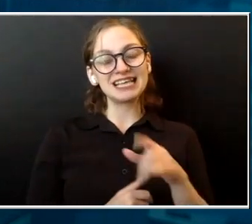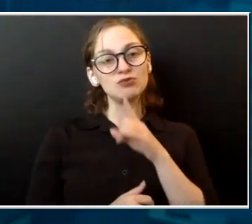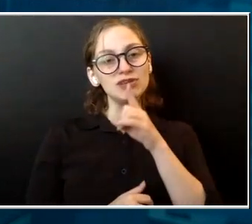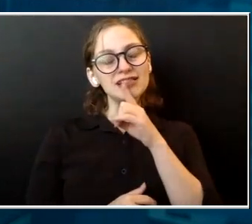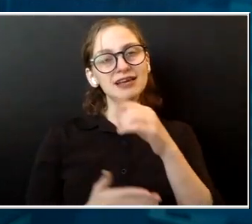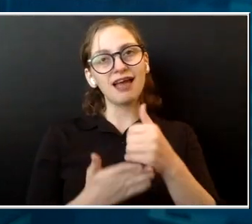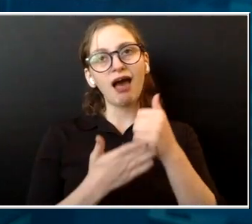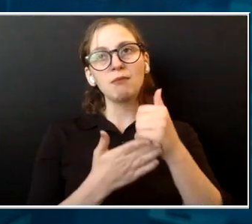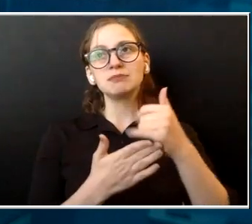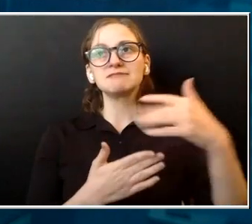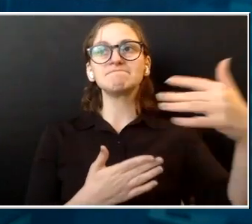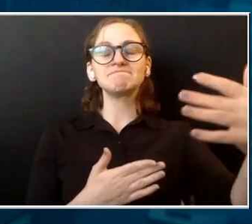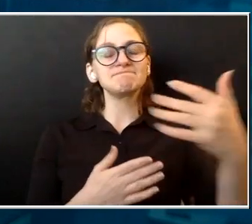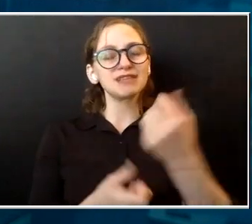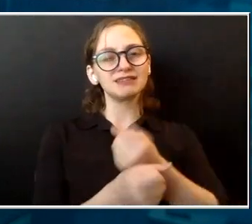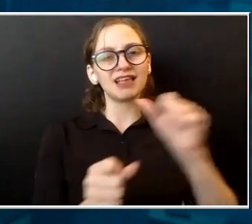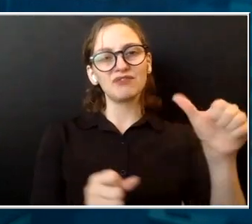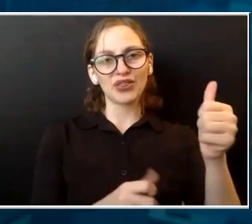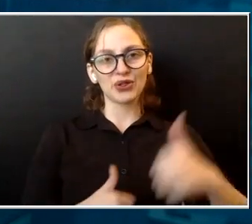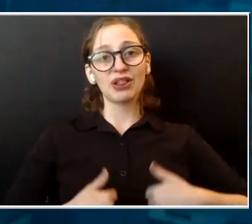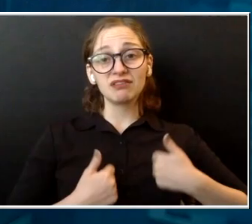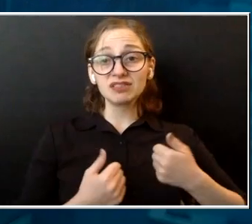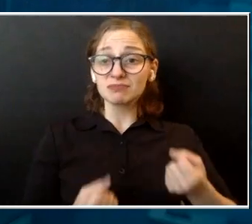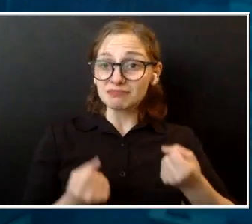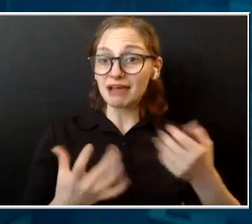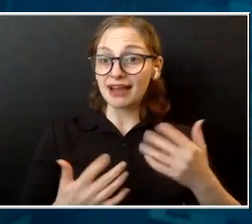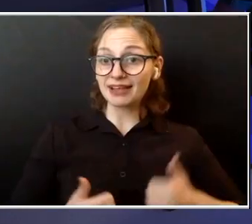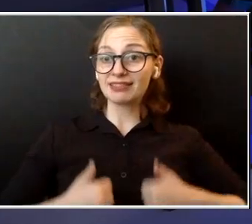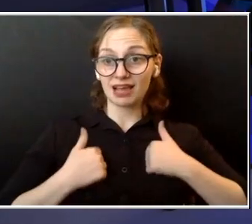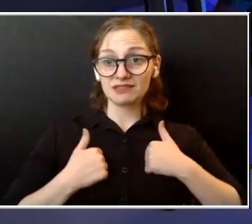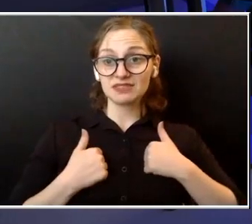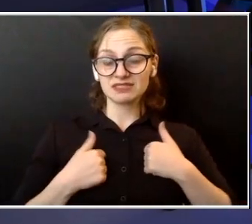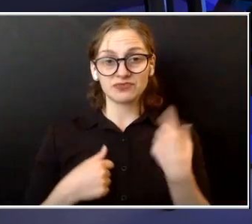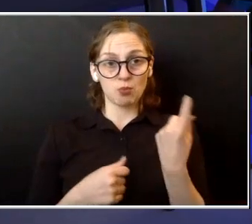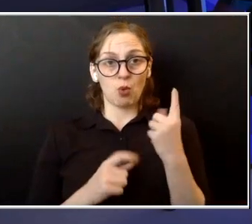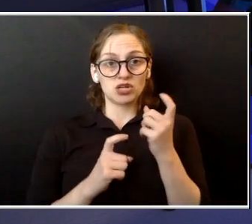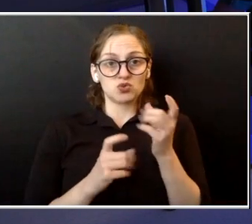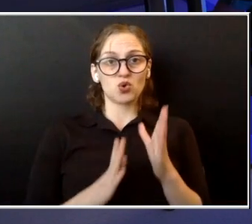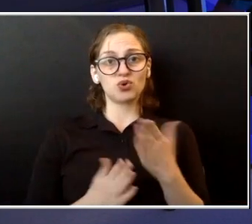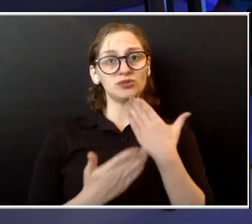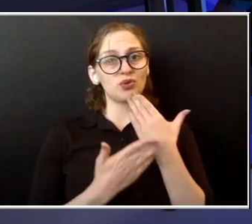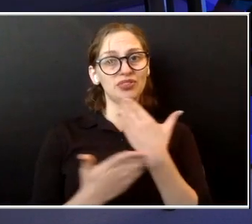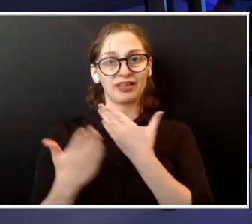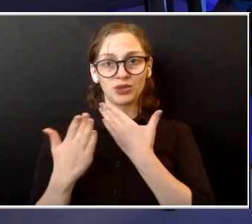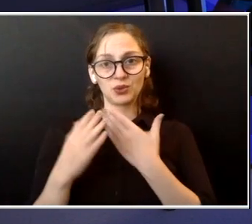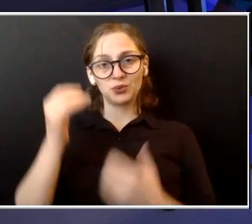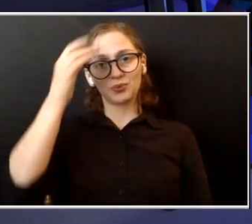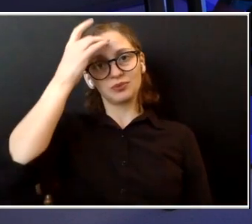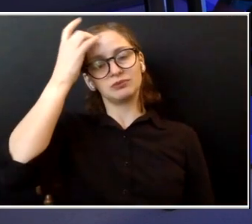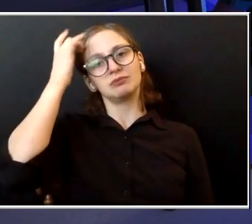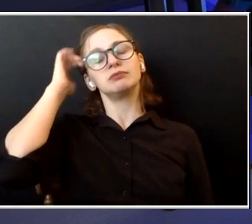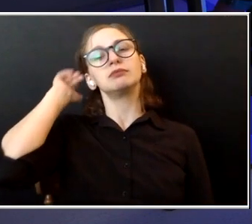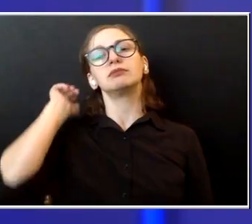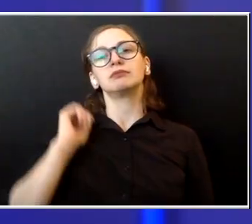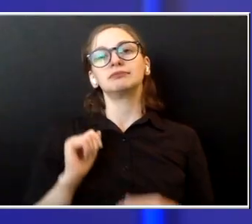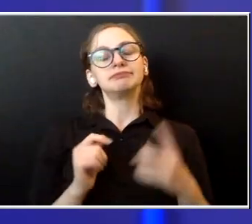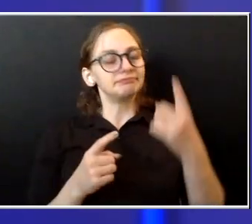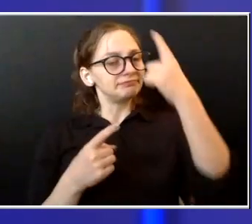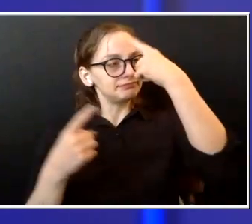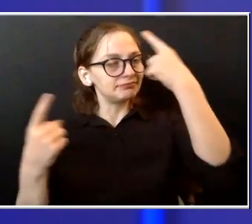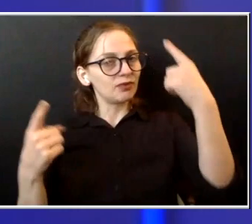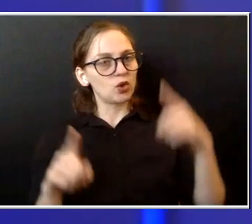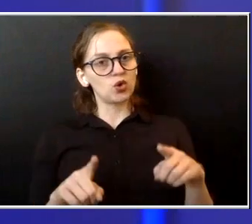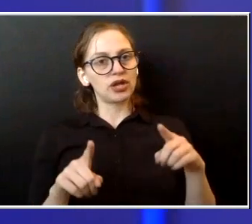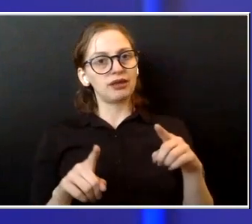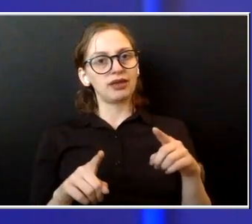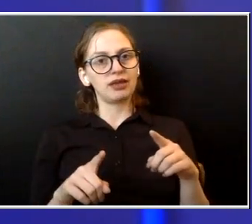in their life, multiple lives from one donor. So thank you all. Yeah, I agree. I think why we